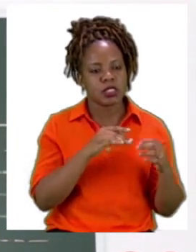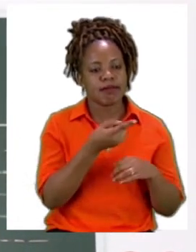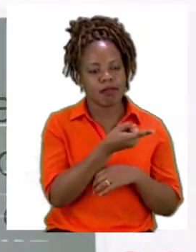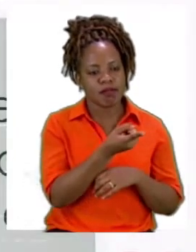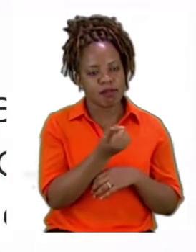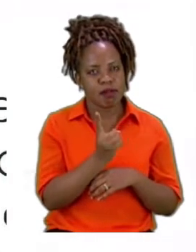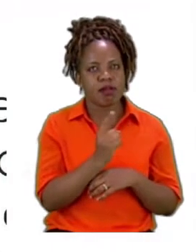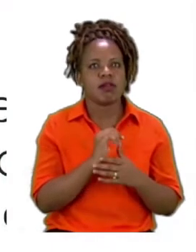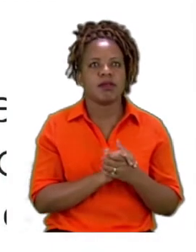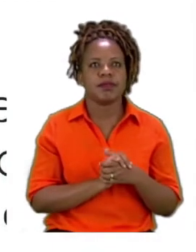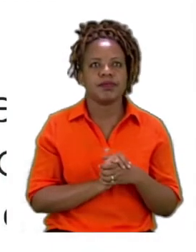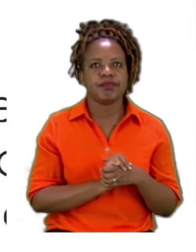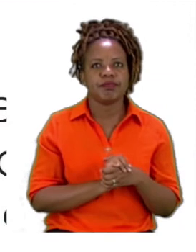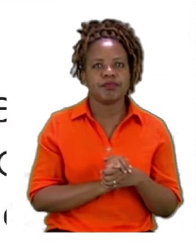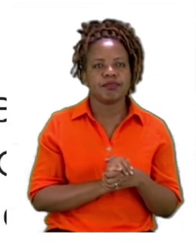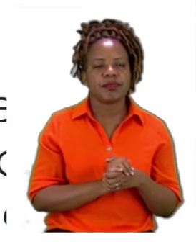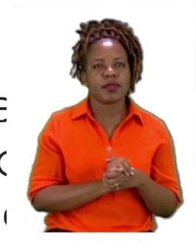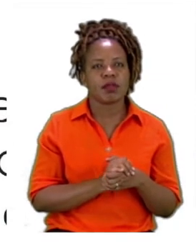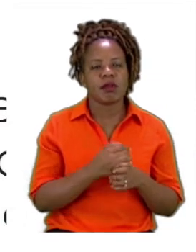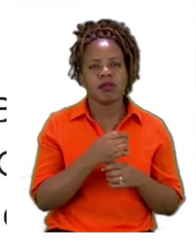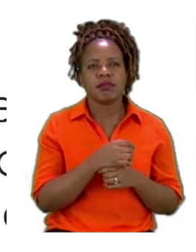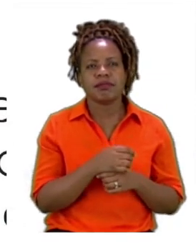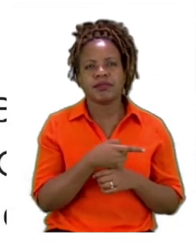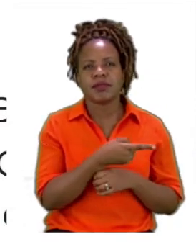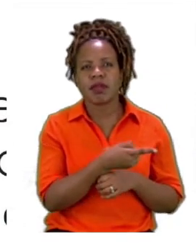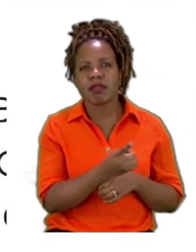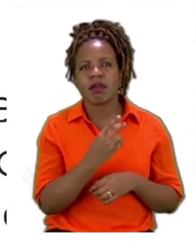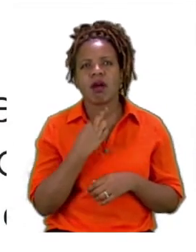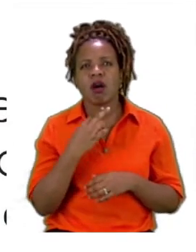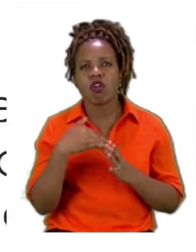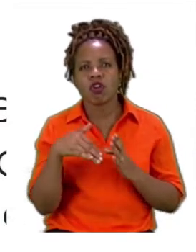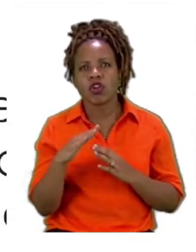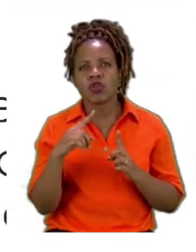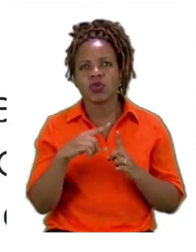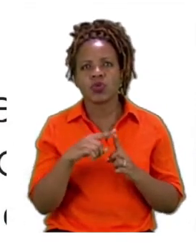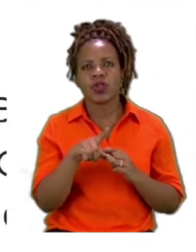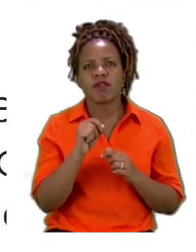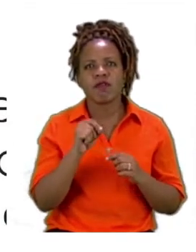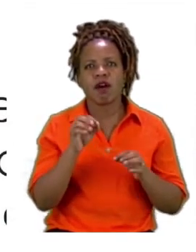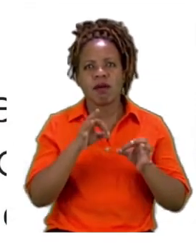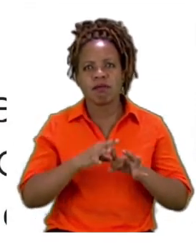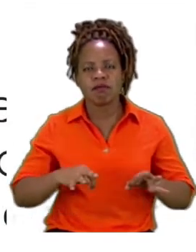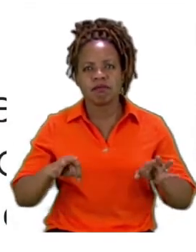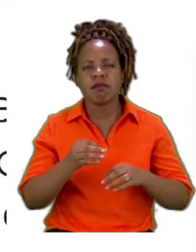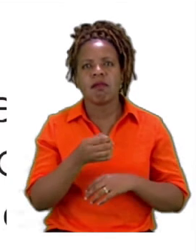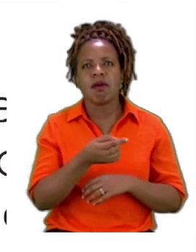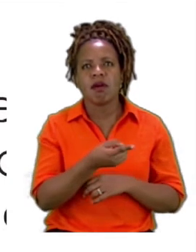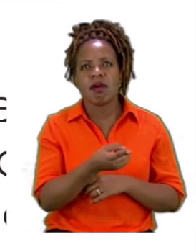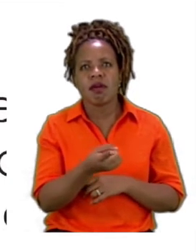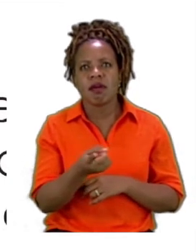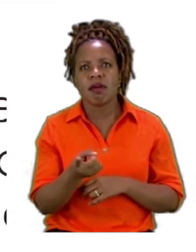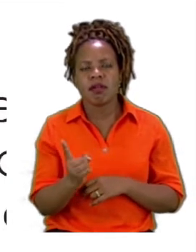how far we can go with that sentence. It says, they are going to the farm. They are